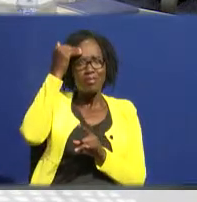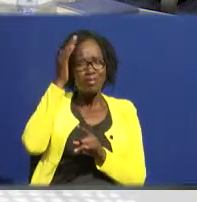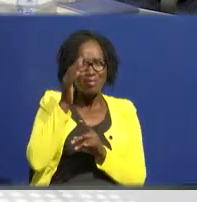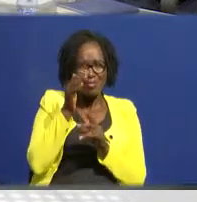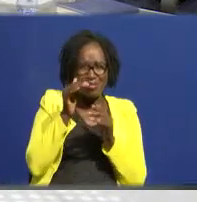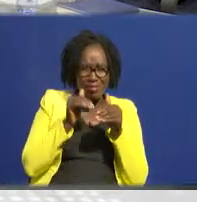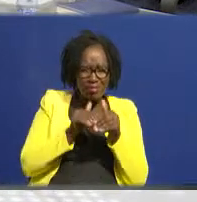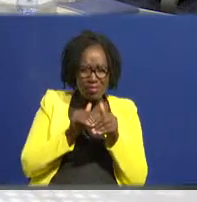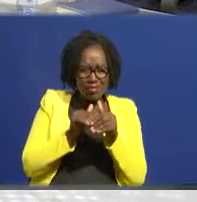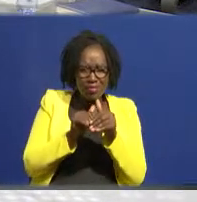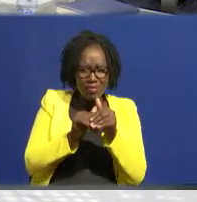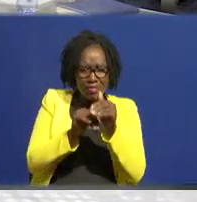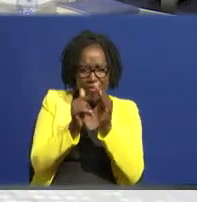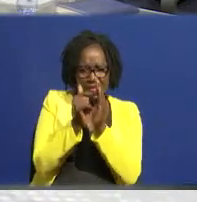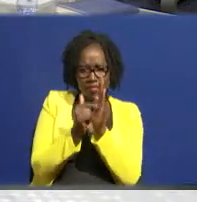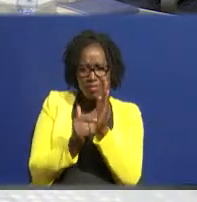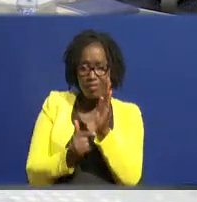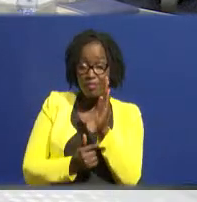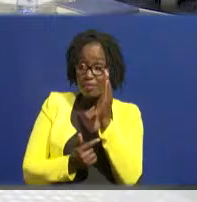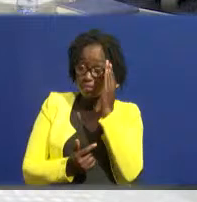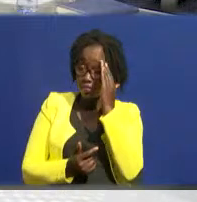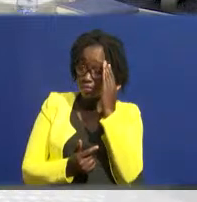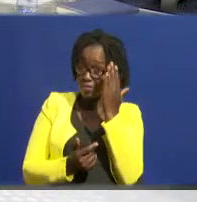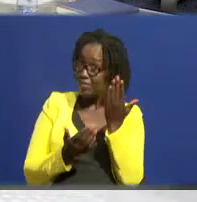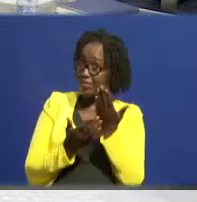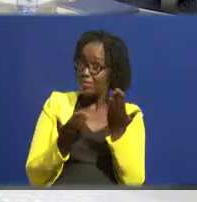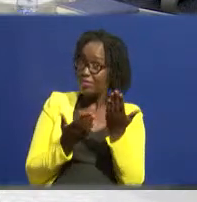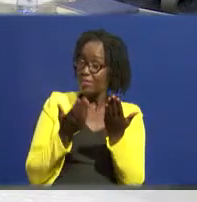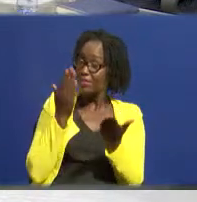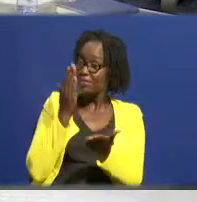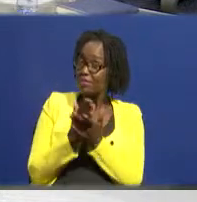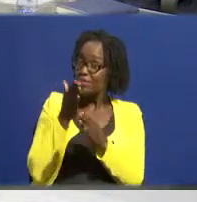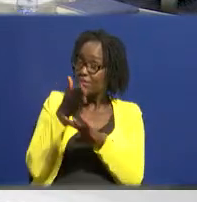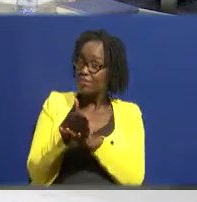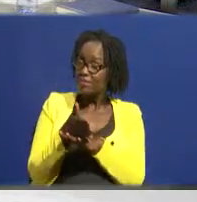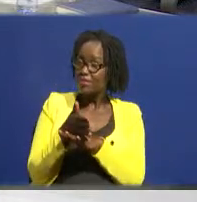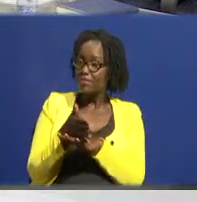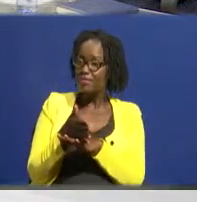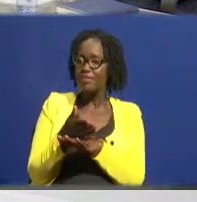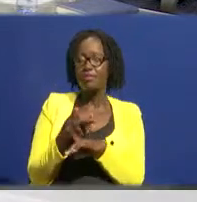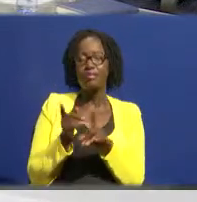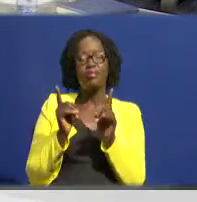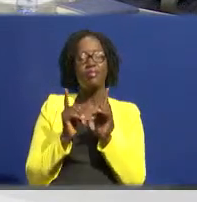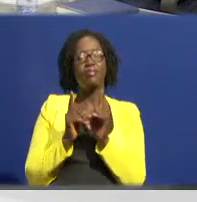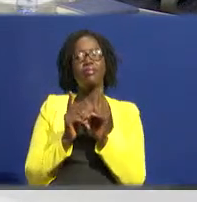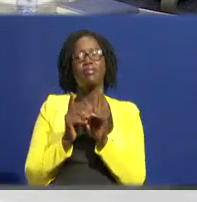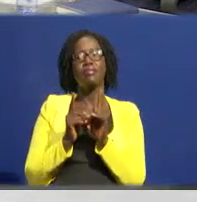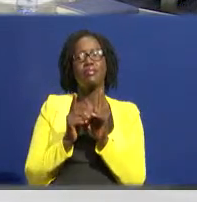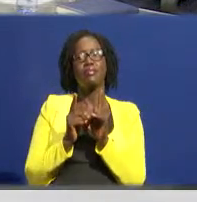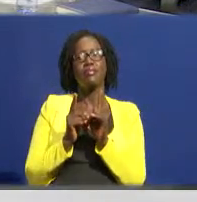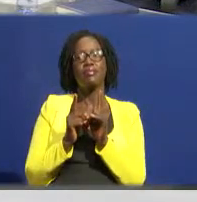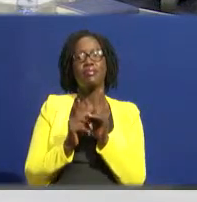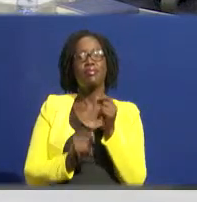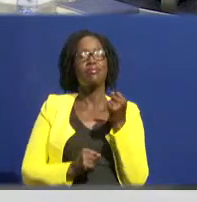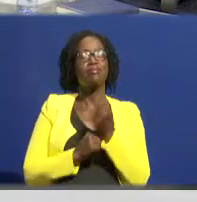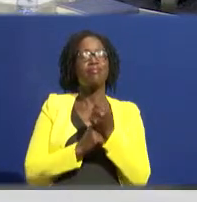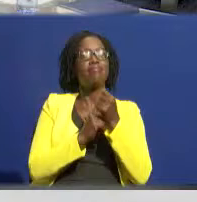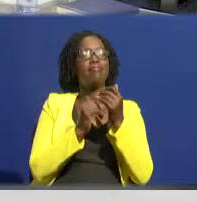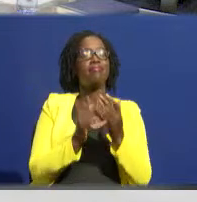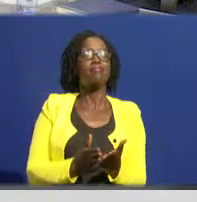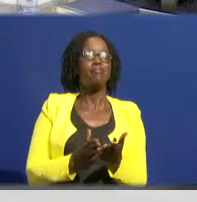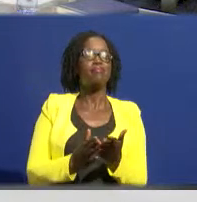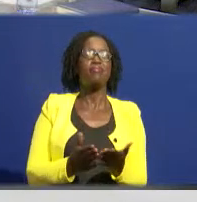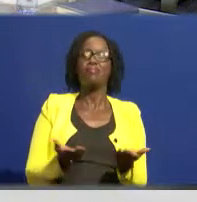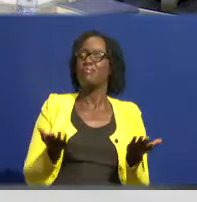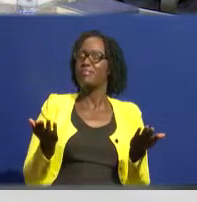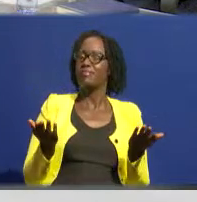keen to follow it up to know exactly is this the truth or not. Unfortunately, it's a sponsor. How do you go about